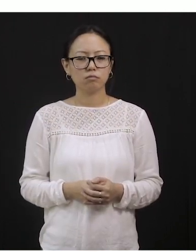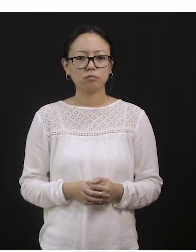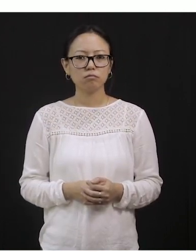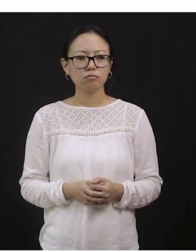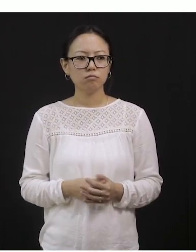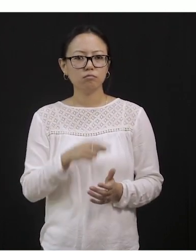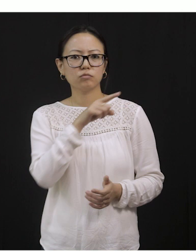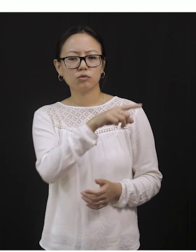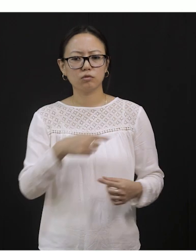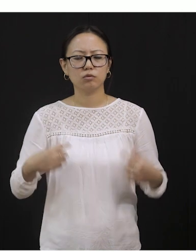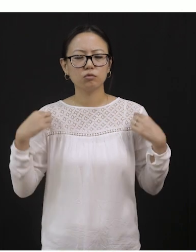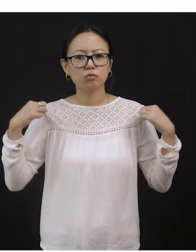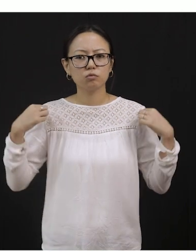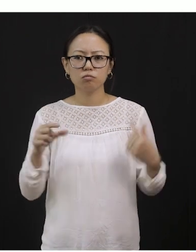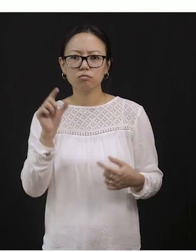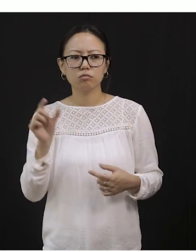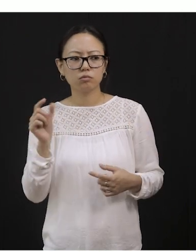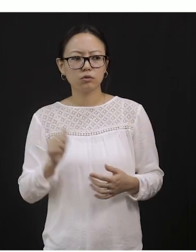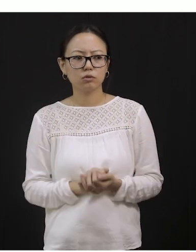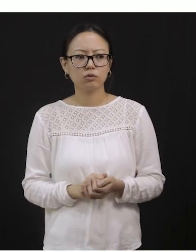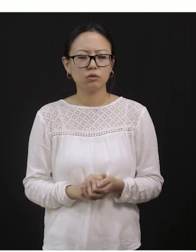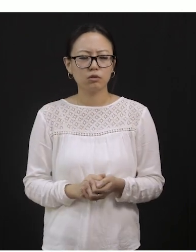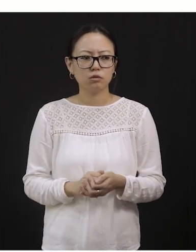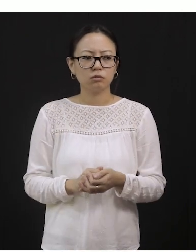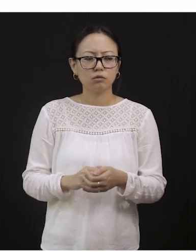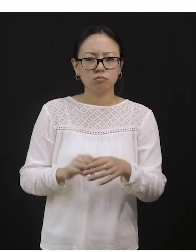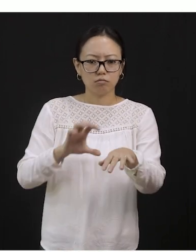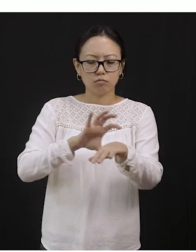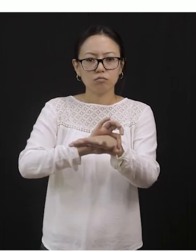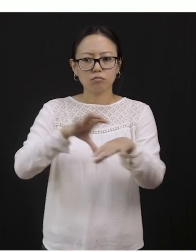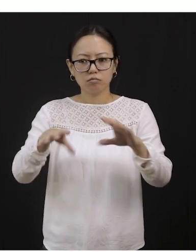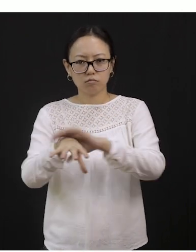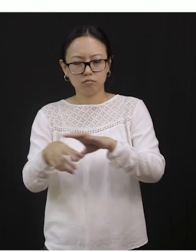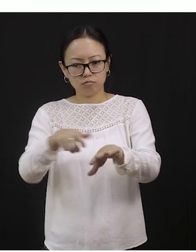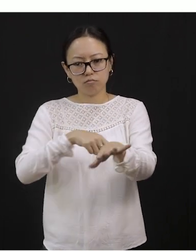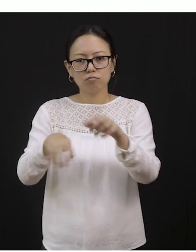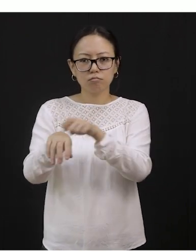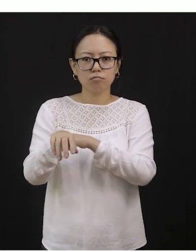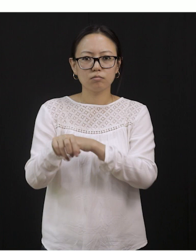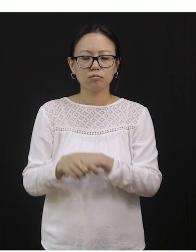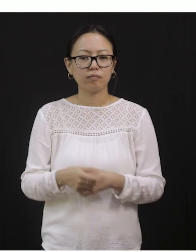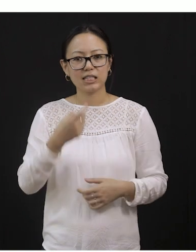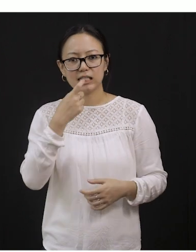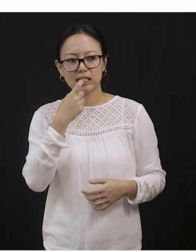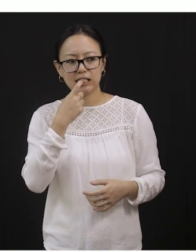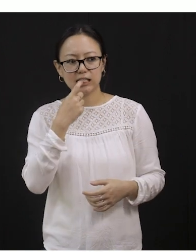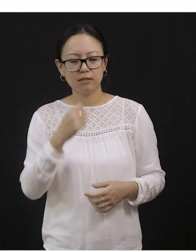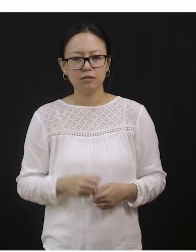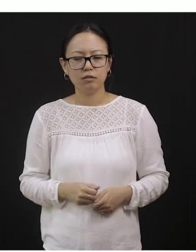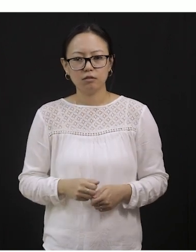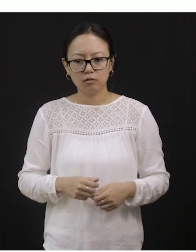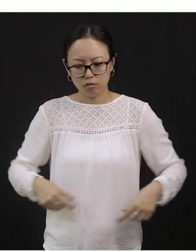a white gloves, a red shorts, and a large